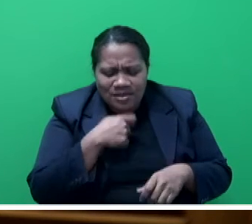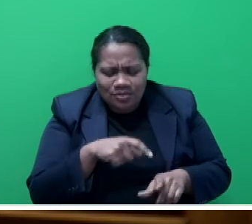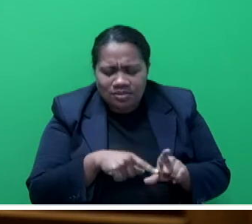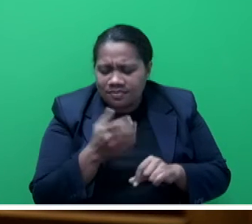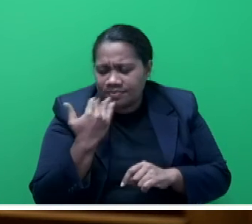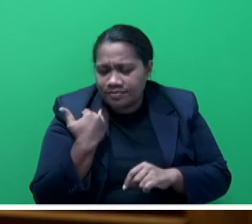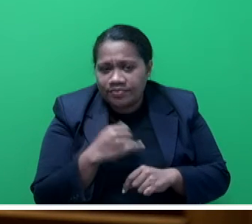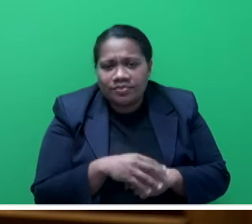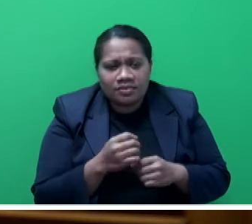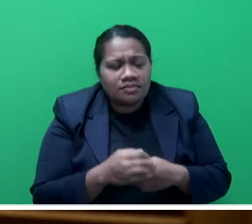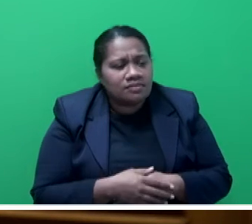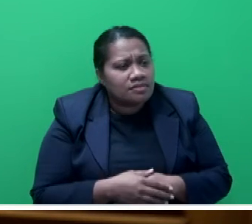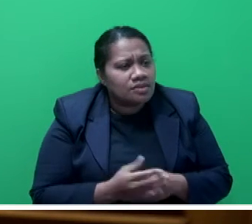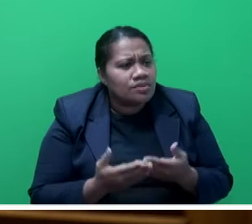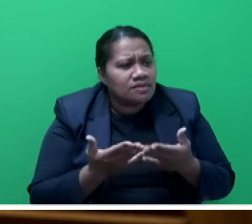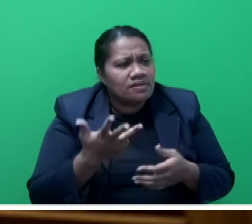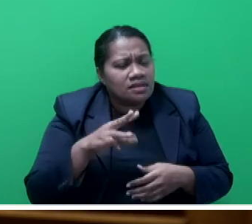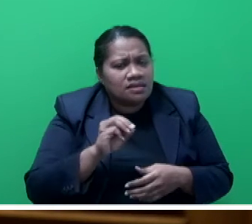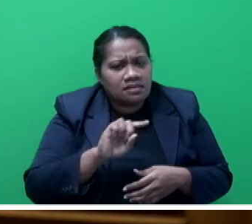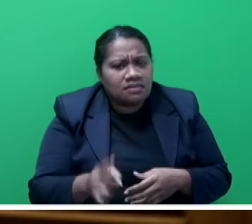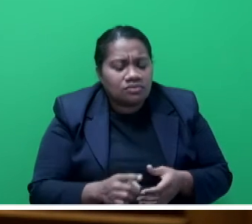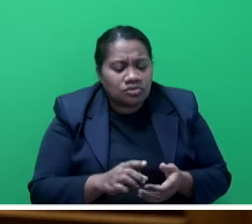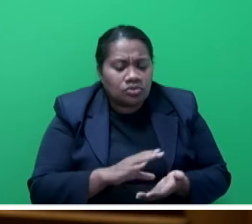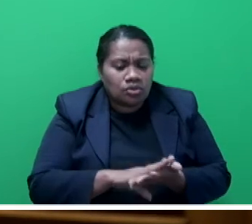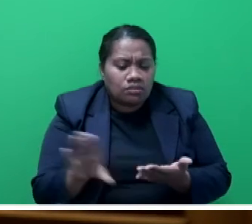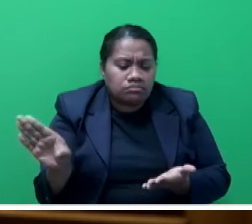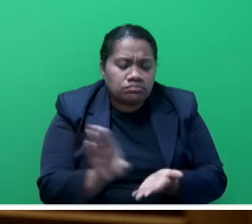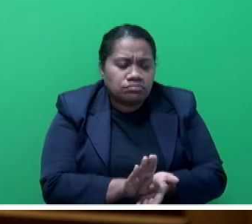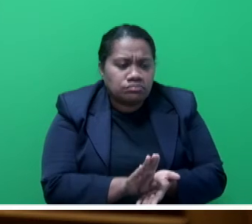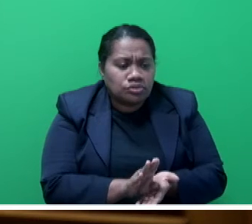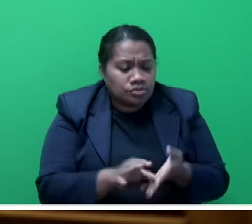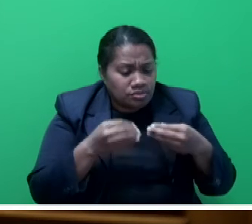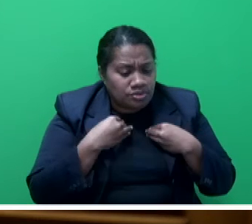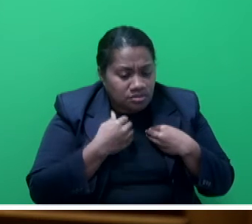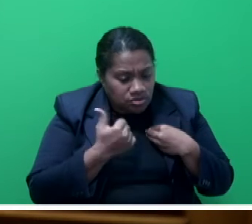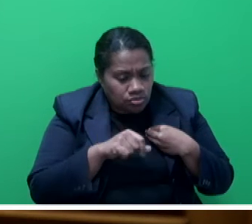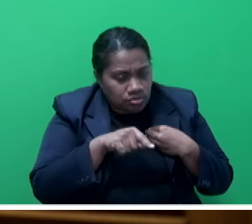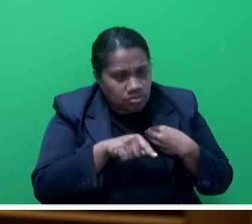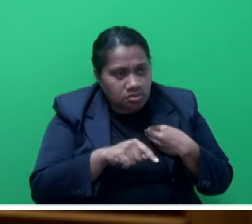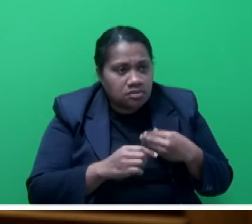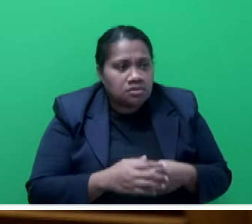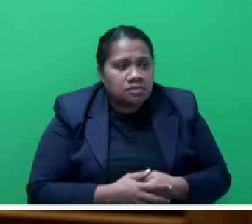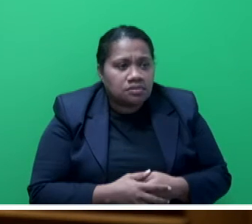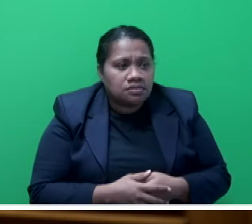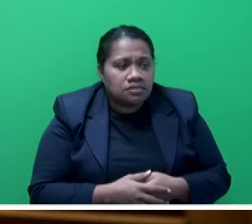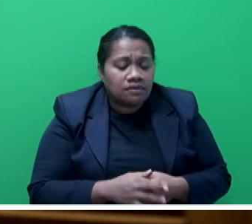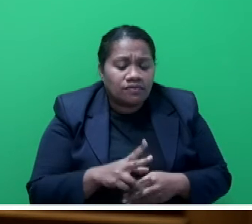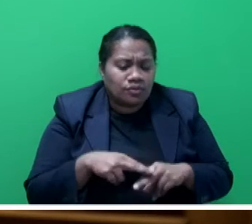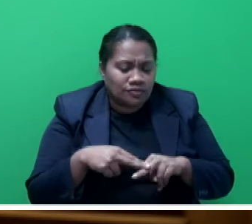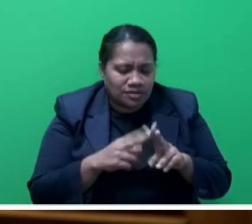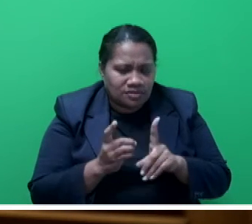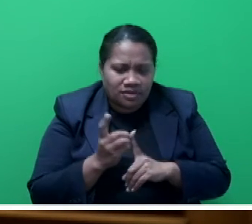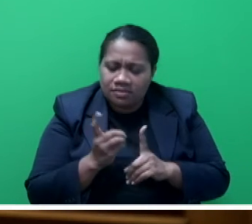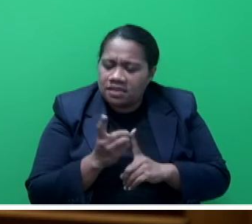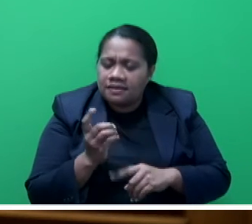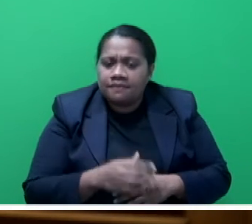give $90,000 as grants to cooperatives who would use this grant as equity funding with the Fijian Development Bank to